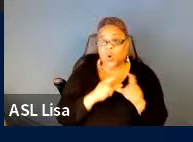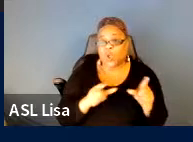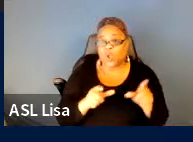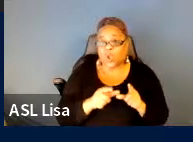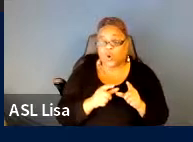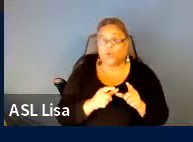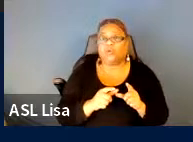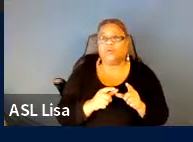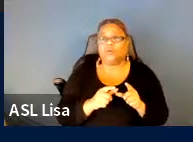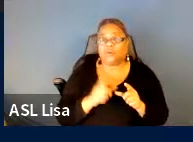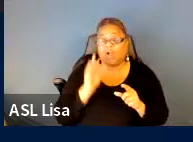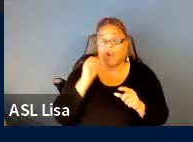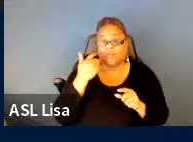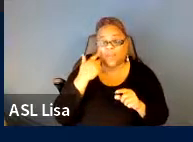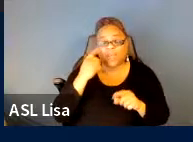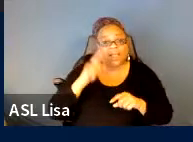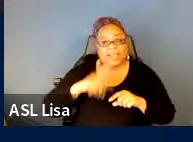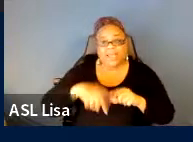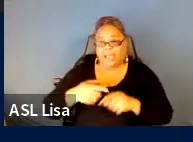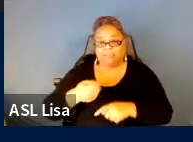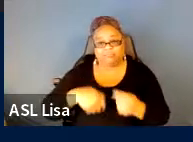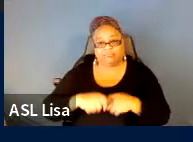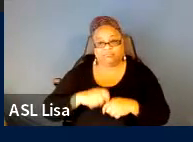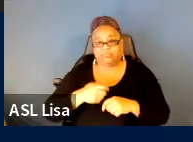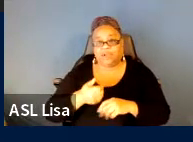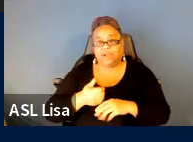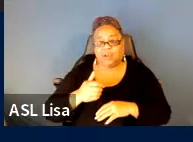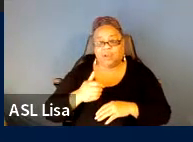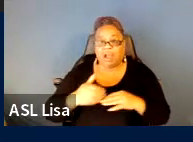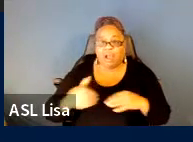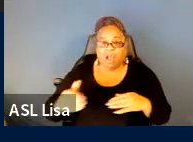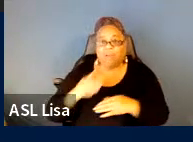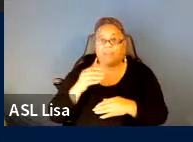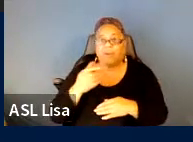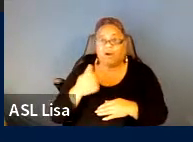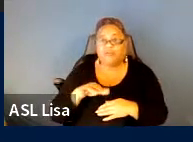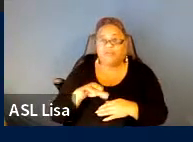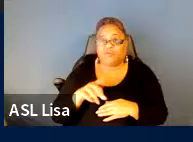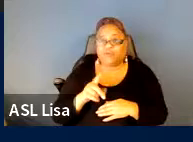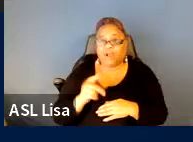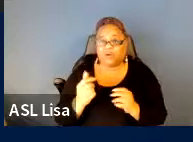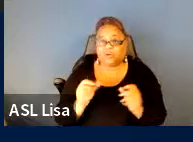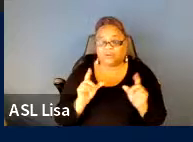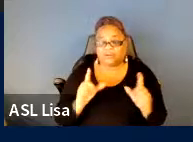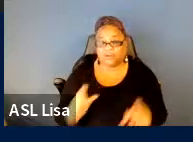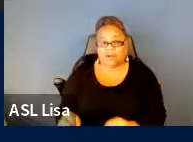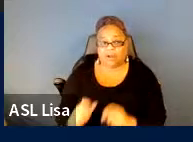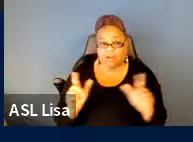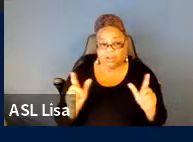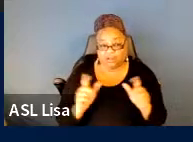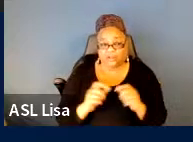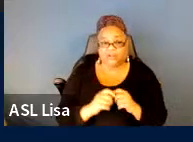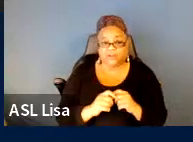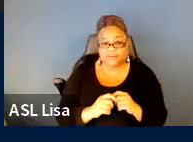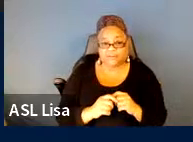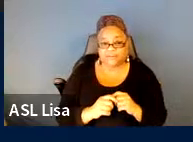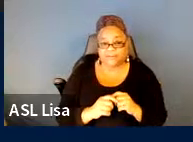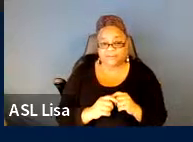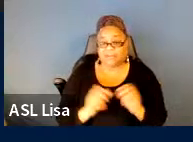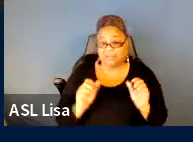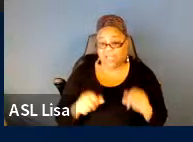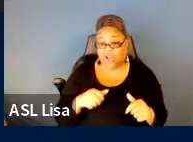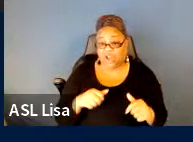above ground signs. State or local codes and regulations may address other sign characteristics,